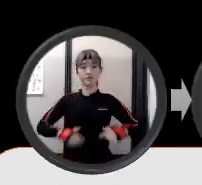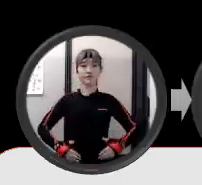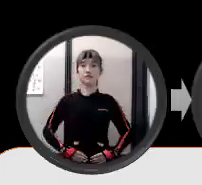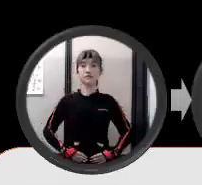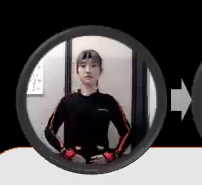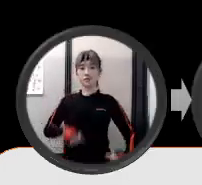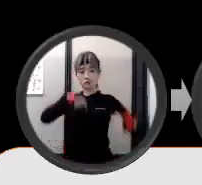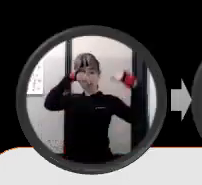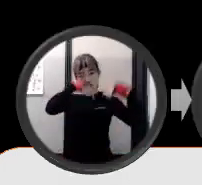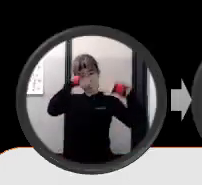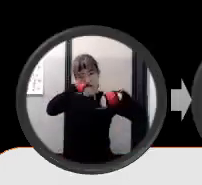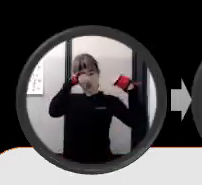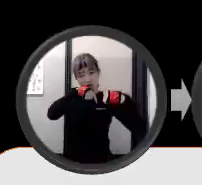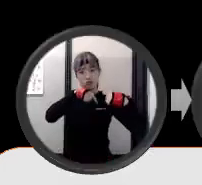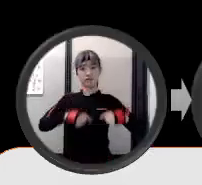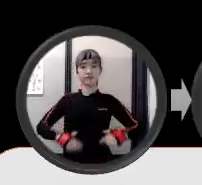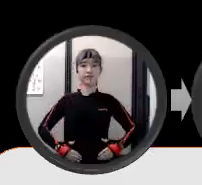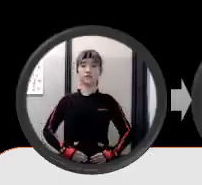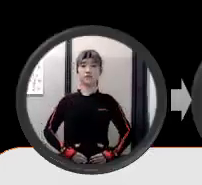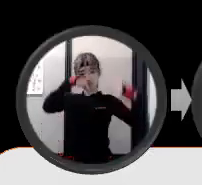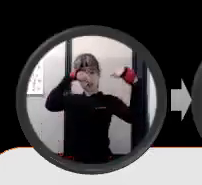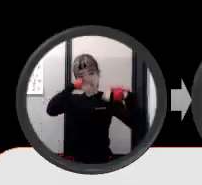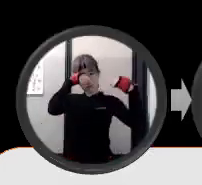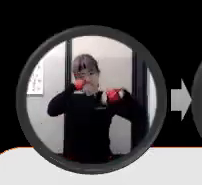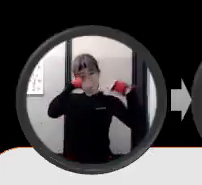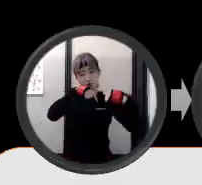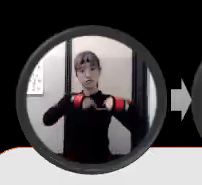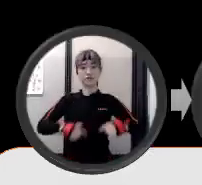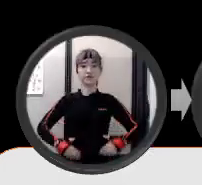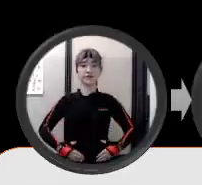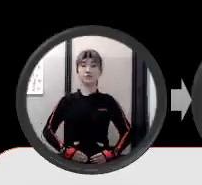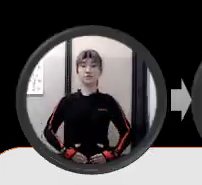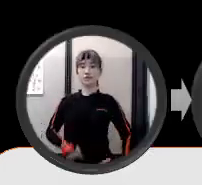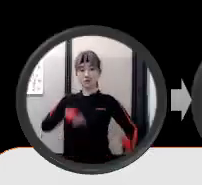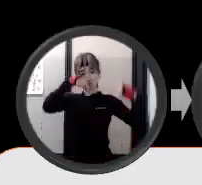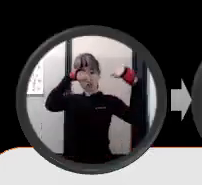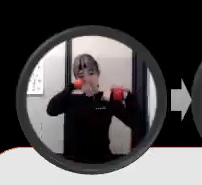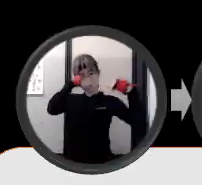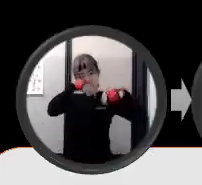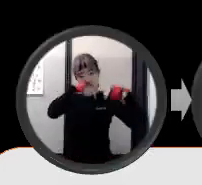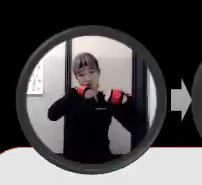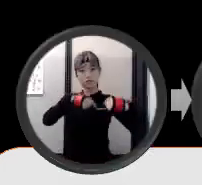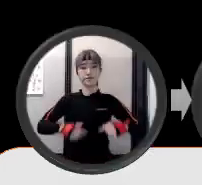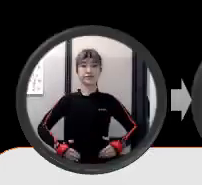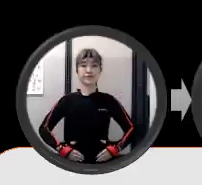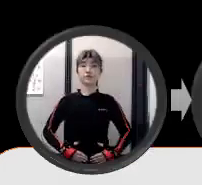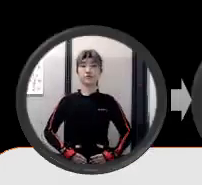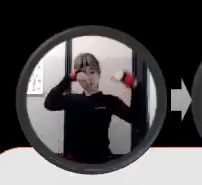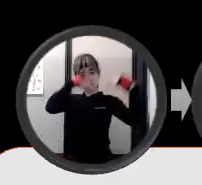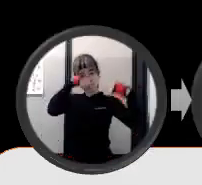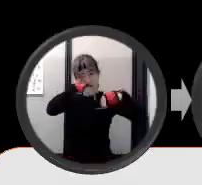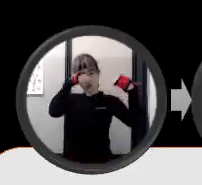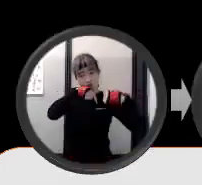machine translation can be started with the NMT engine as well as training data sets. Most of advanced institutes